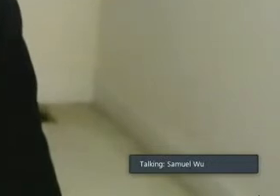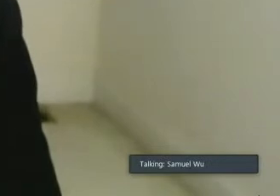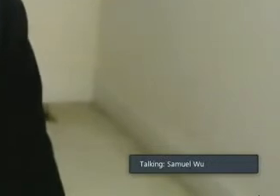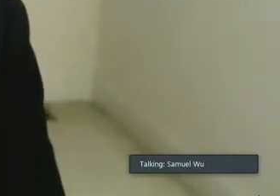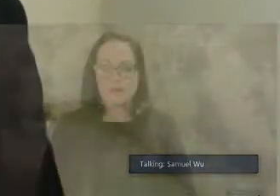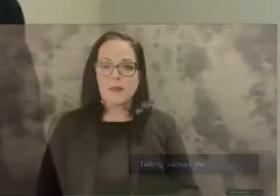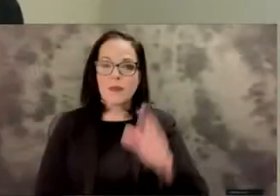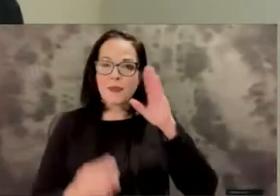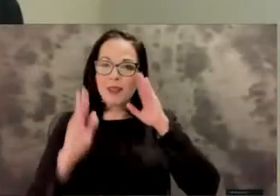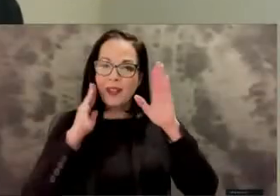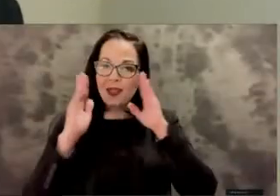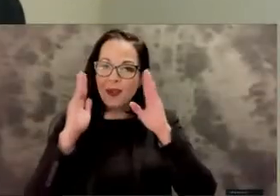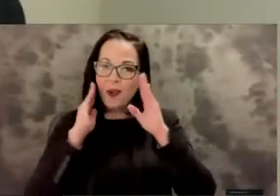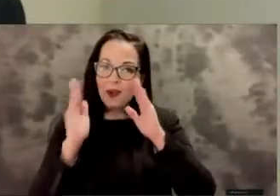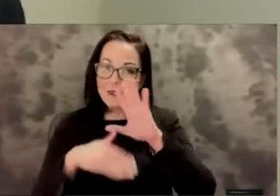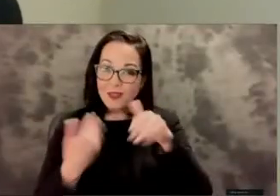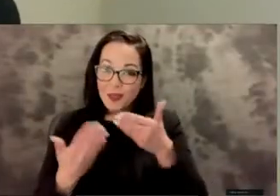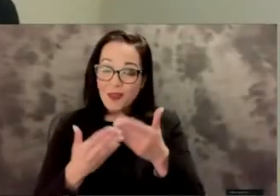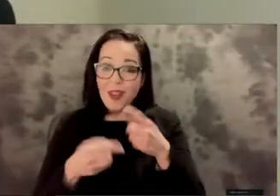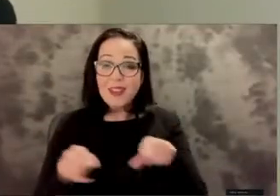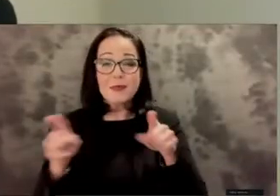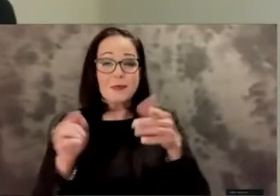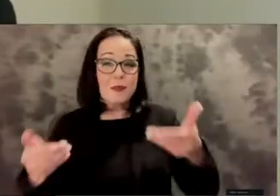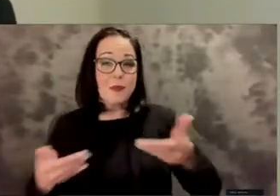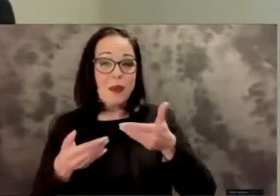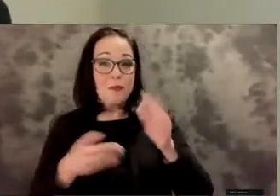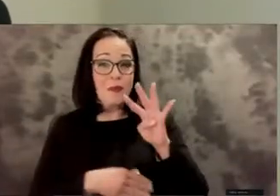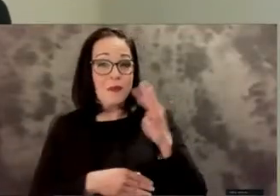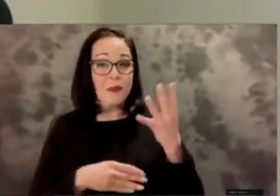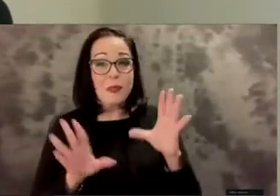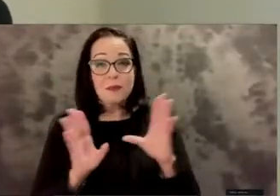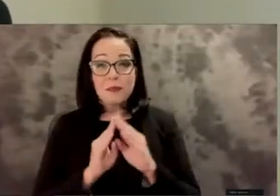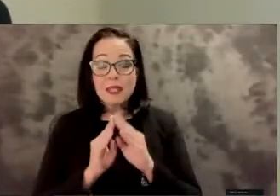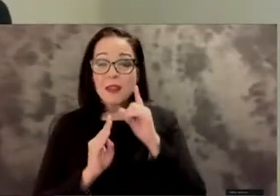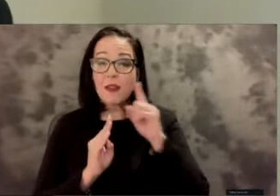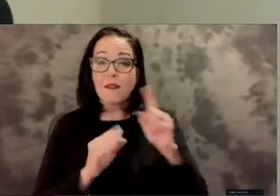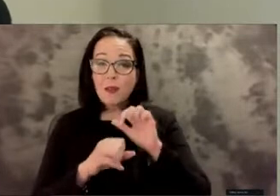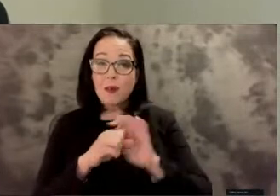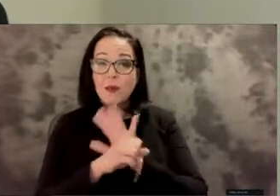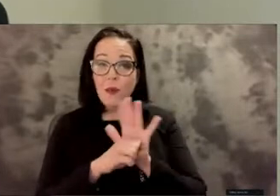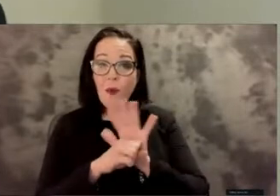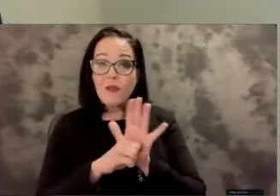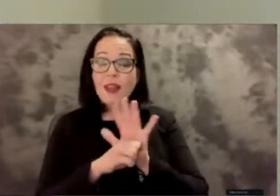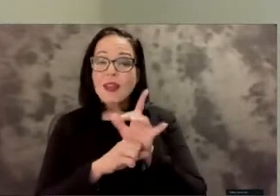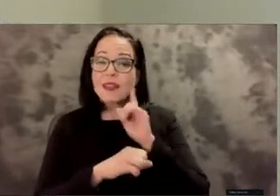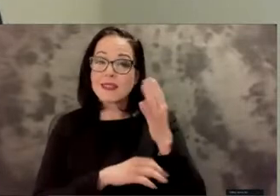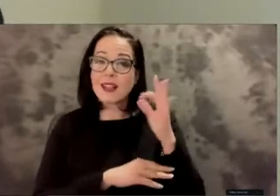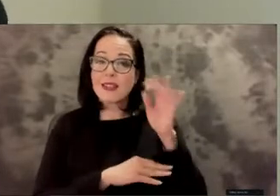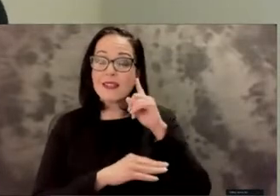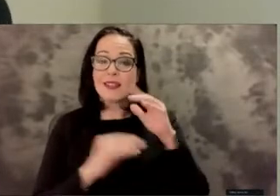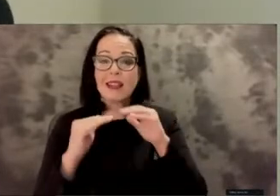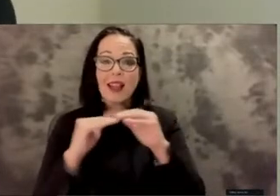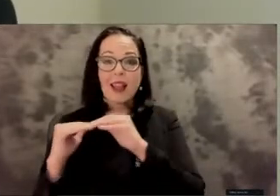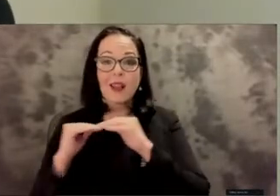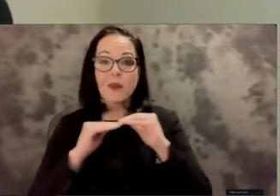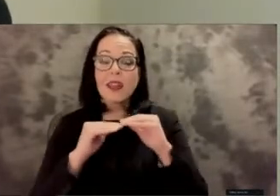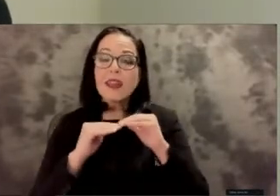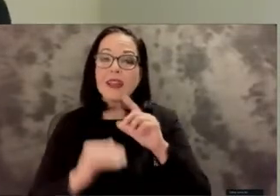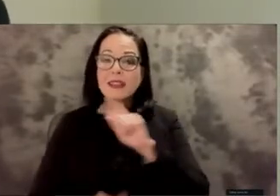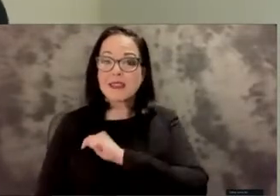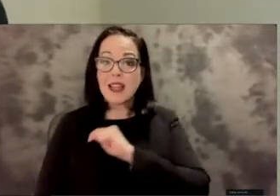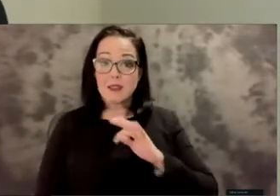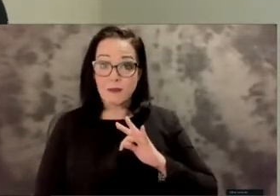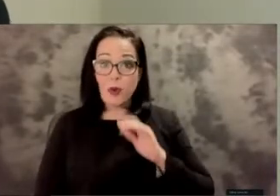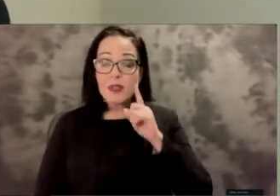Hello, everyone. Welcome to the fourth meeting of the COVID-19 Health Equity Task Force. I am